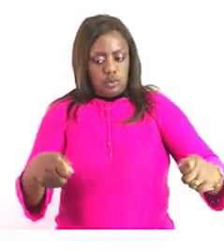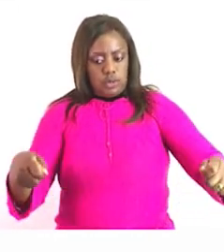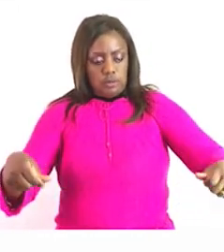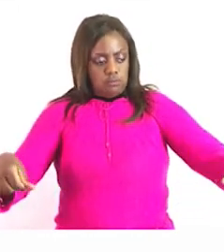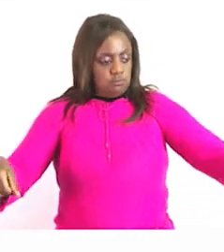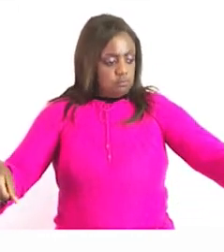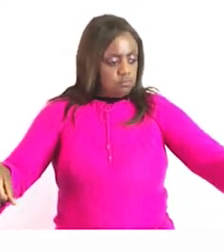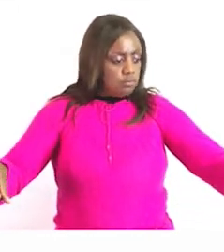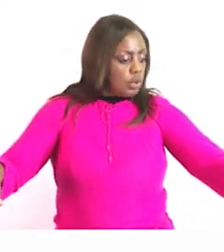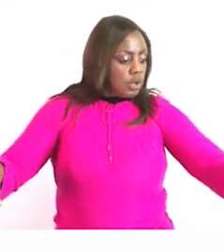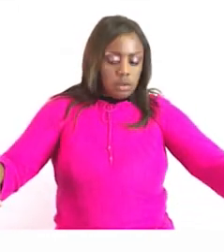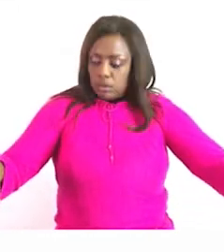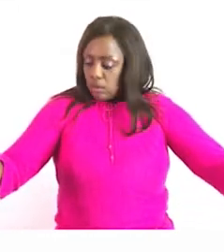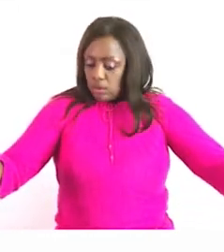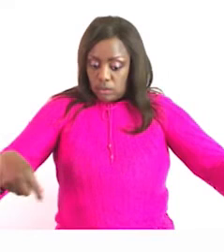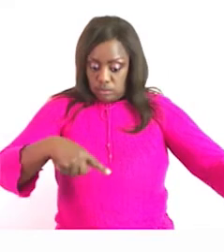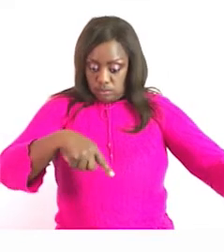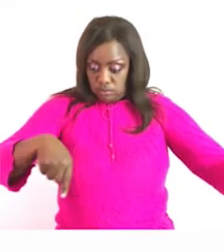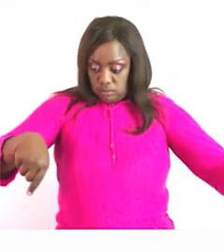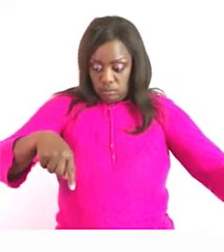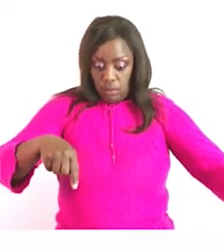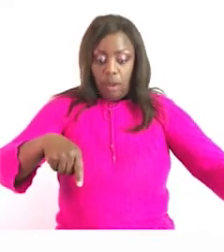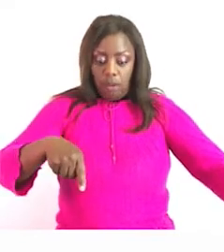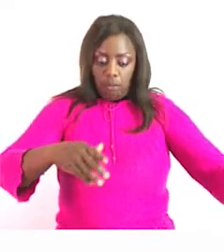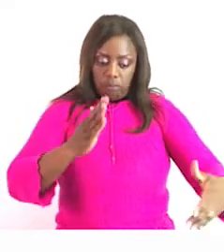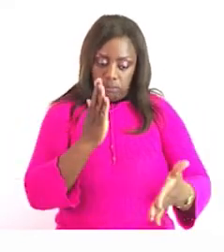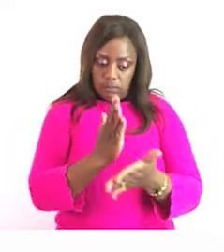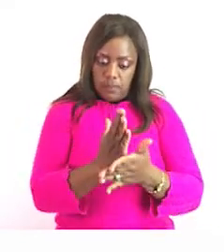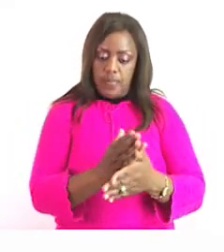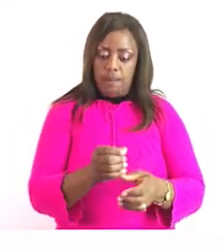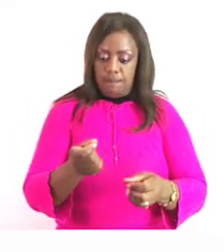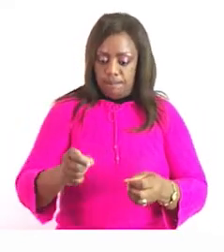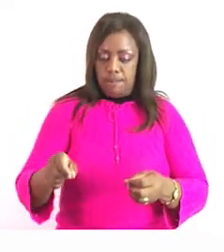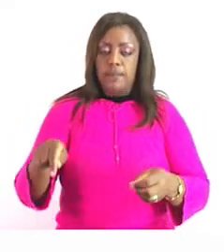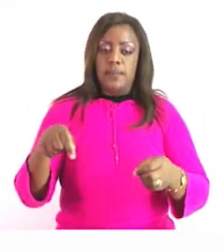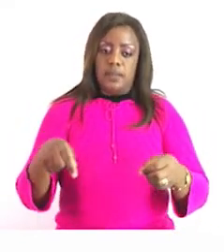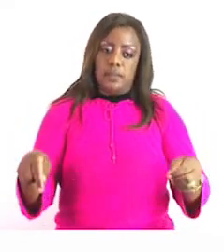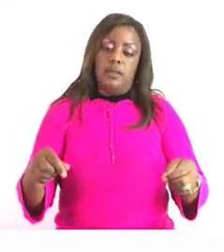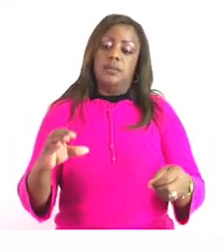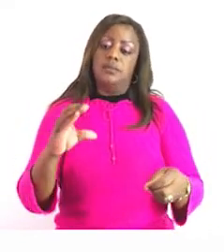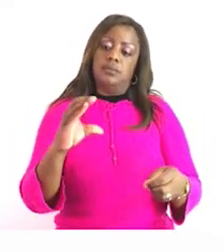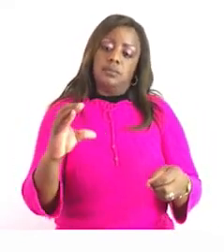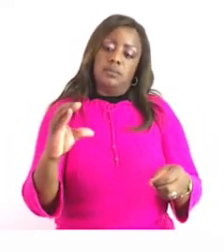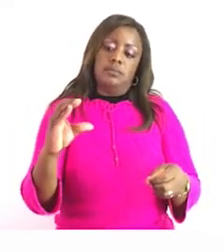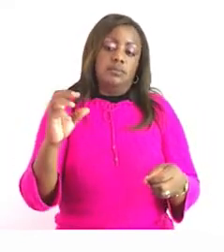it right, I would say that is 5 centimeters.